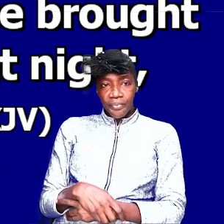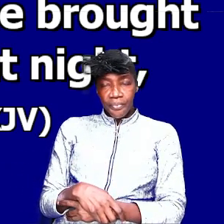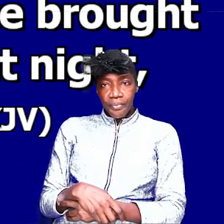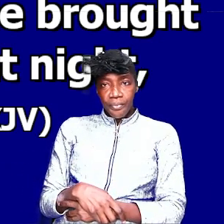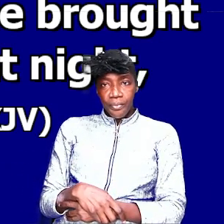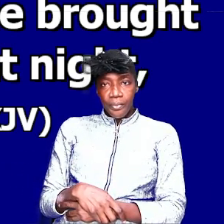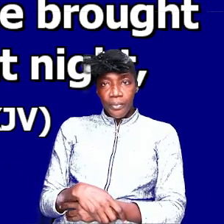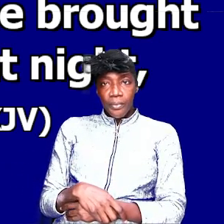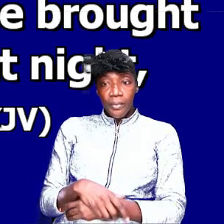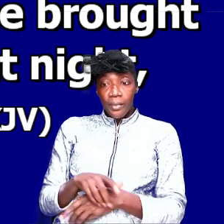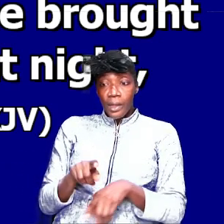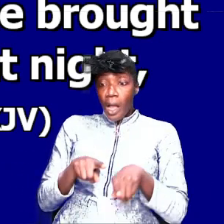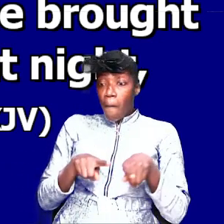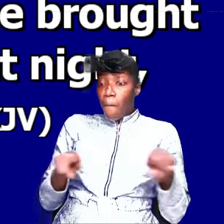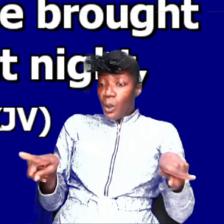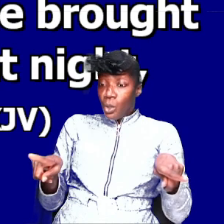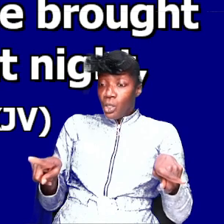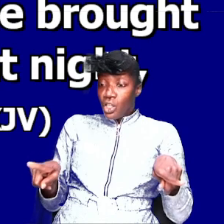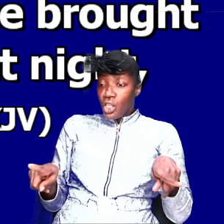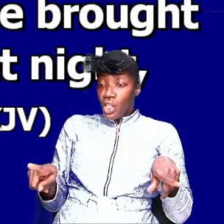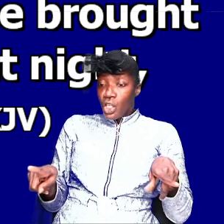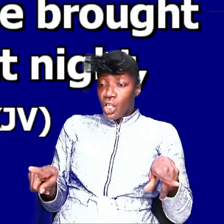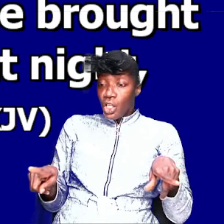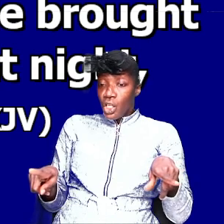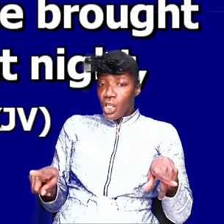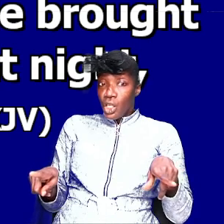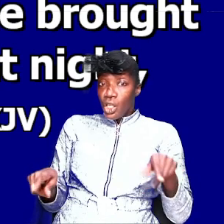But it was the action of Saul